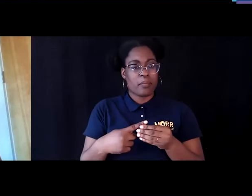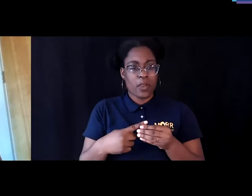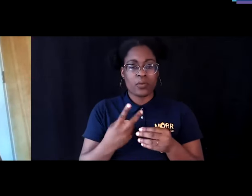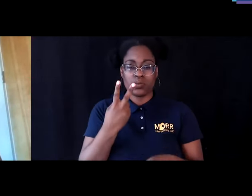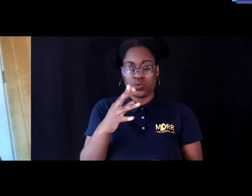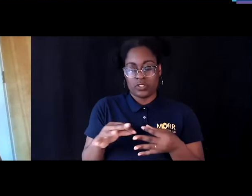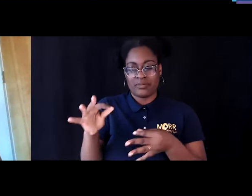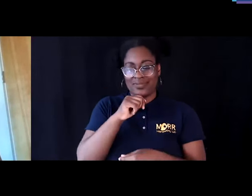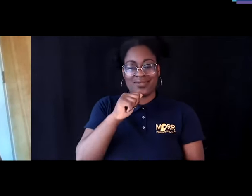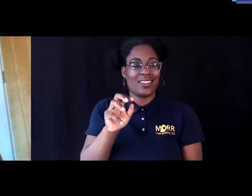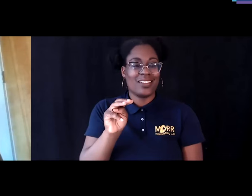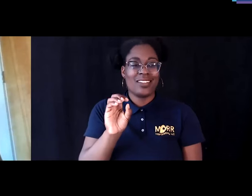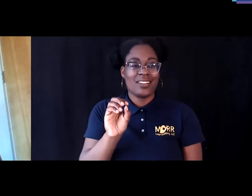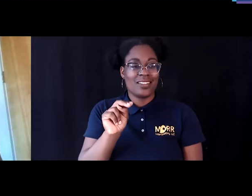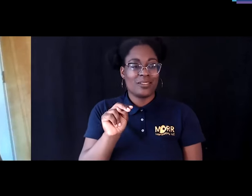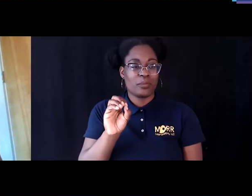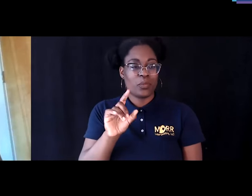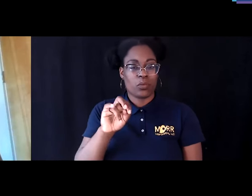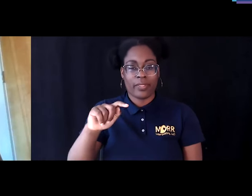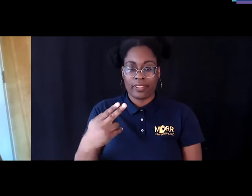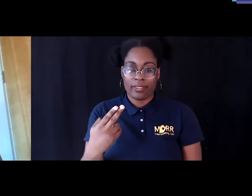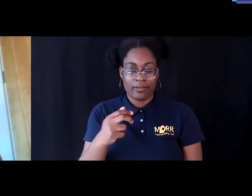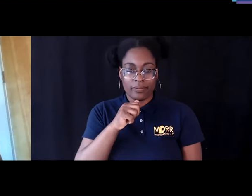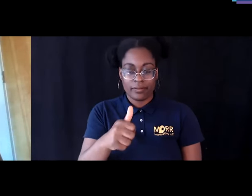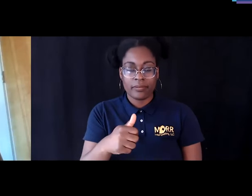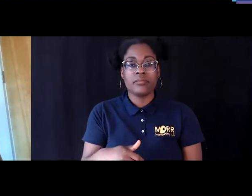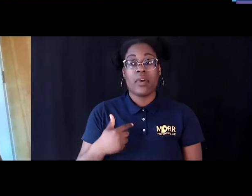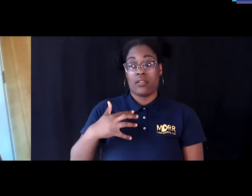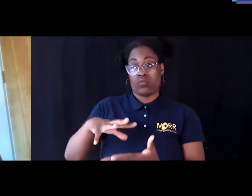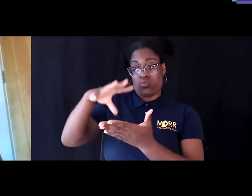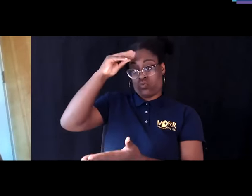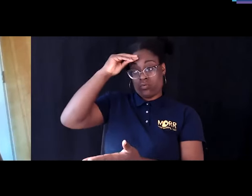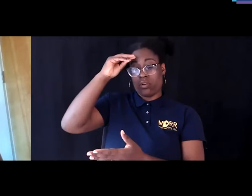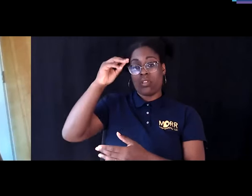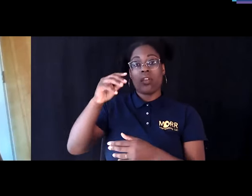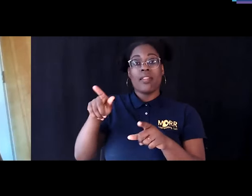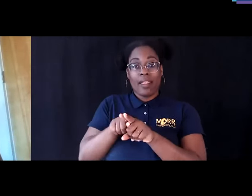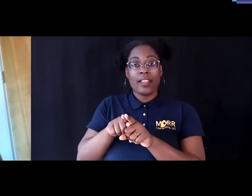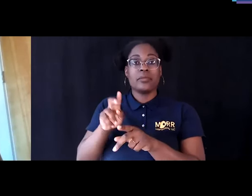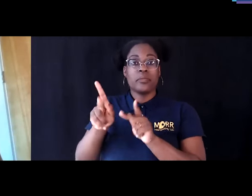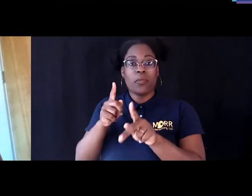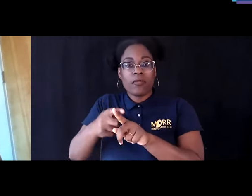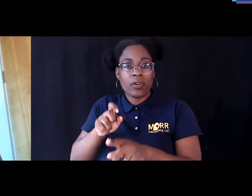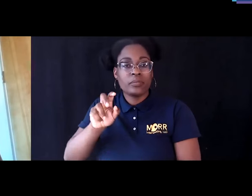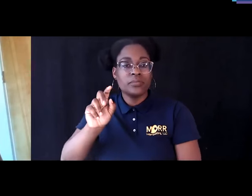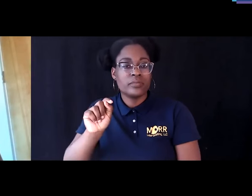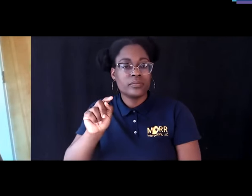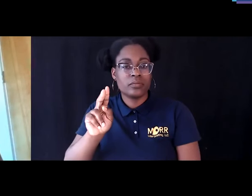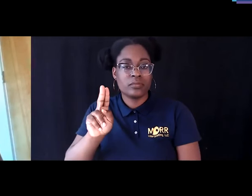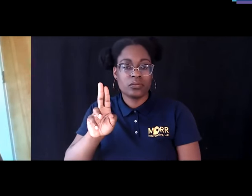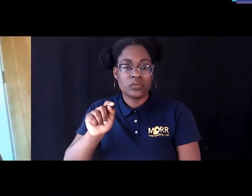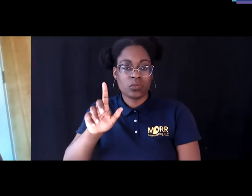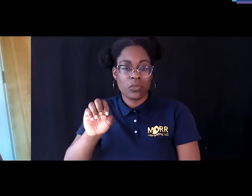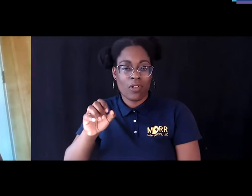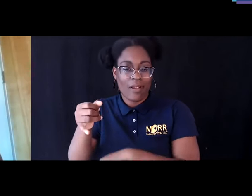term by Indigenous activists of Turtle Island. There's a lot. Two-Spirit,